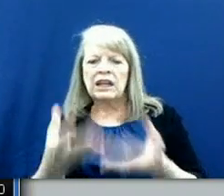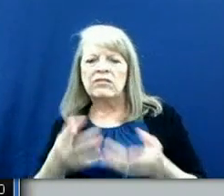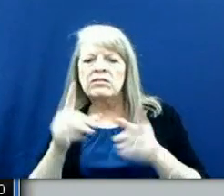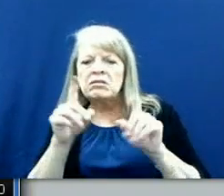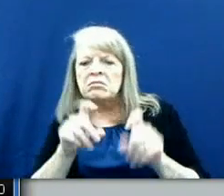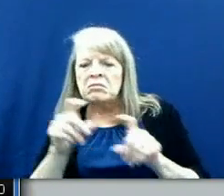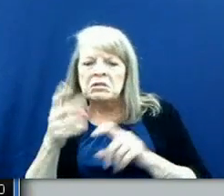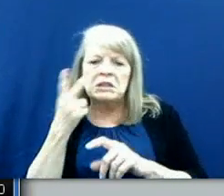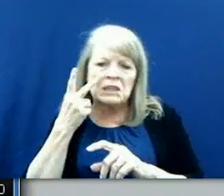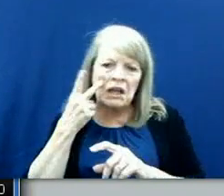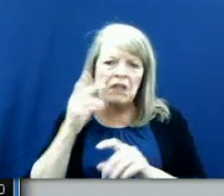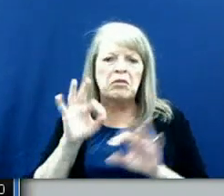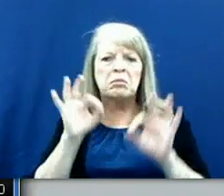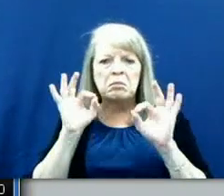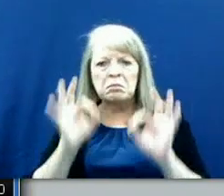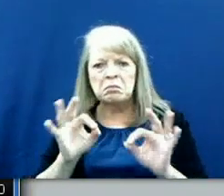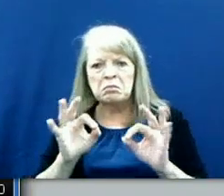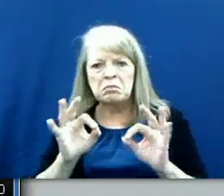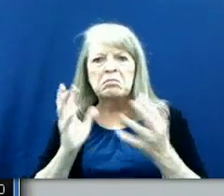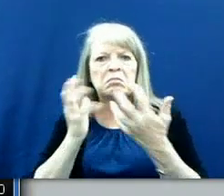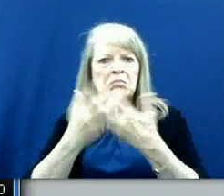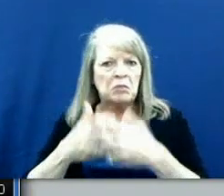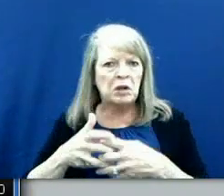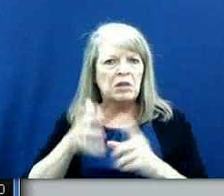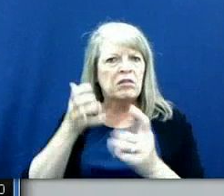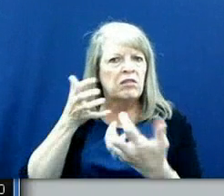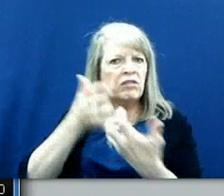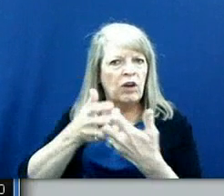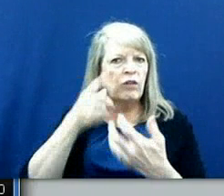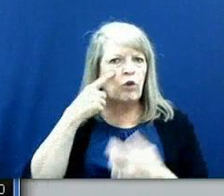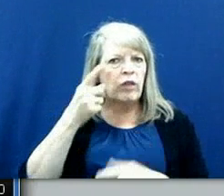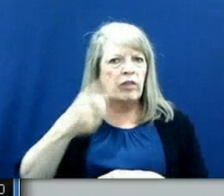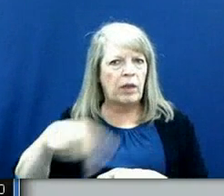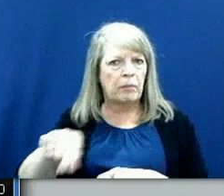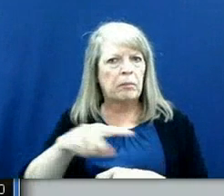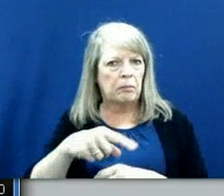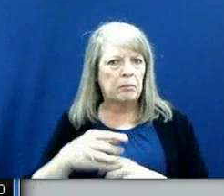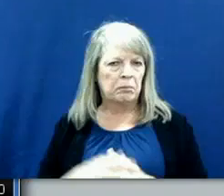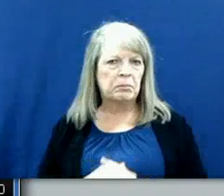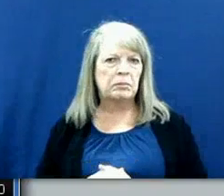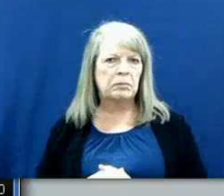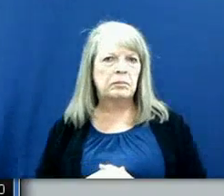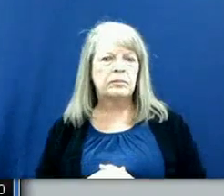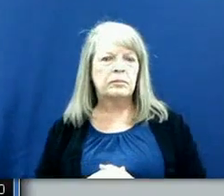if it is the right field or job for them.